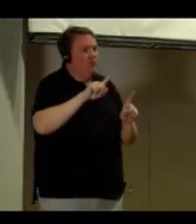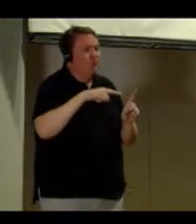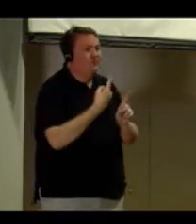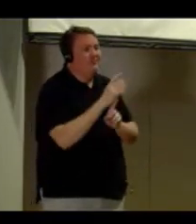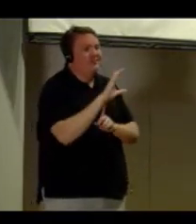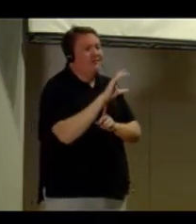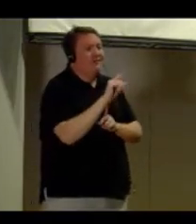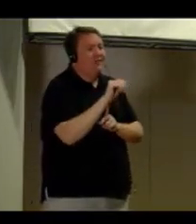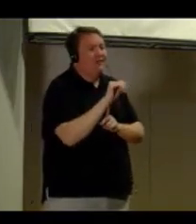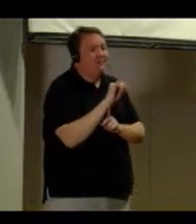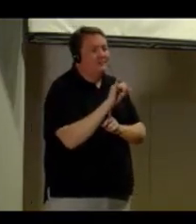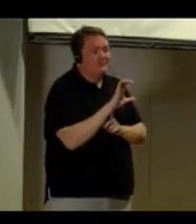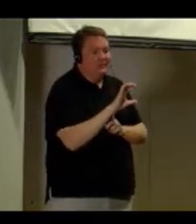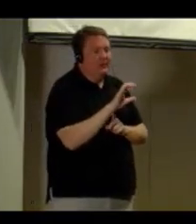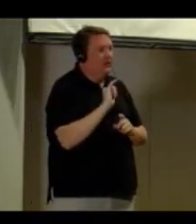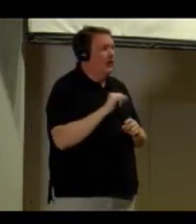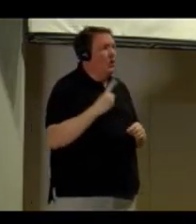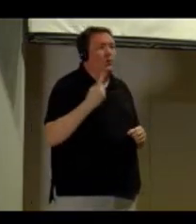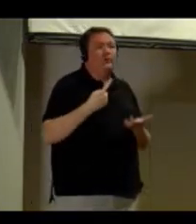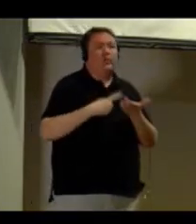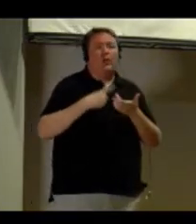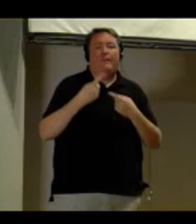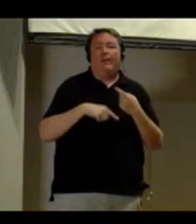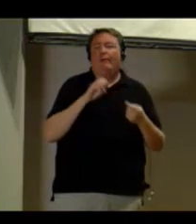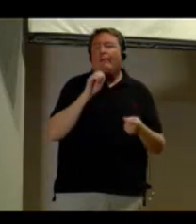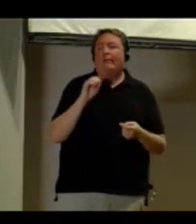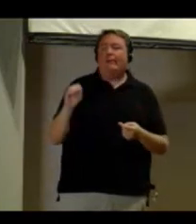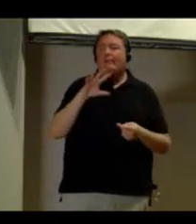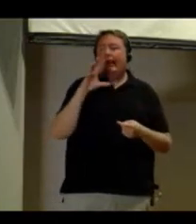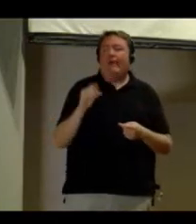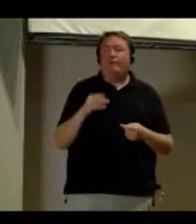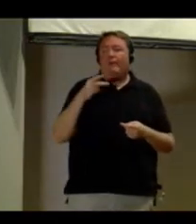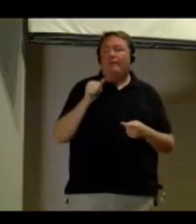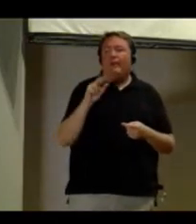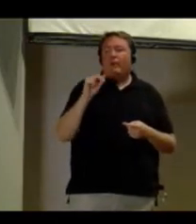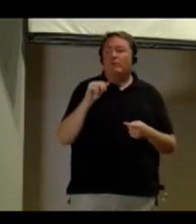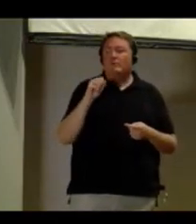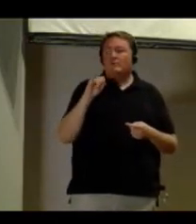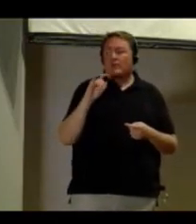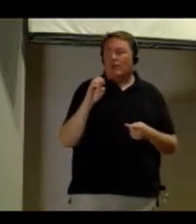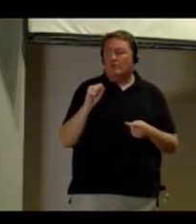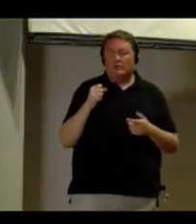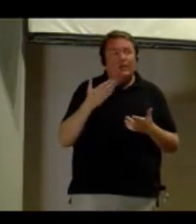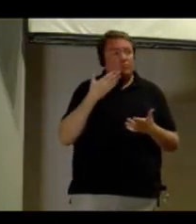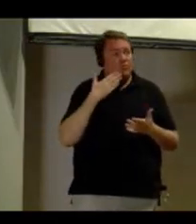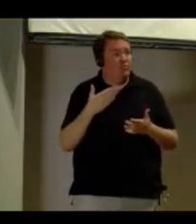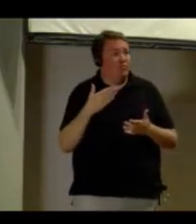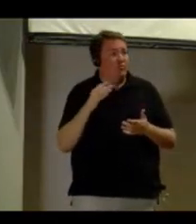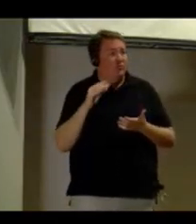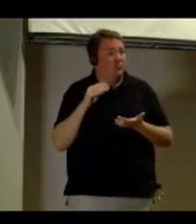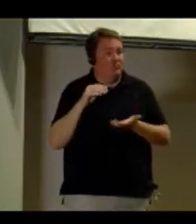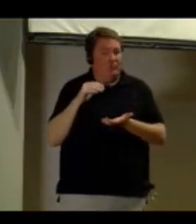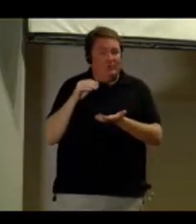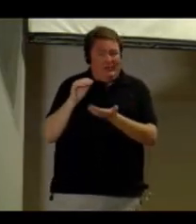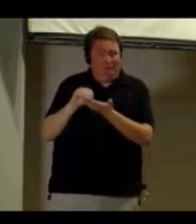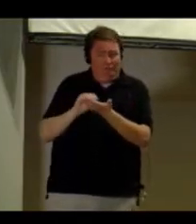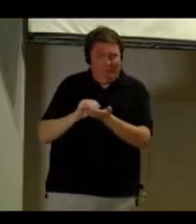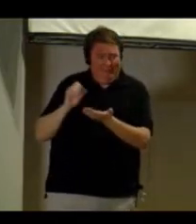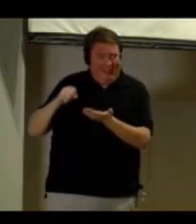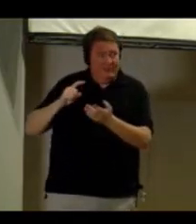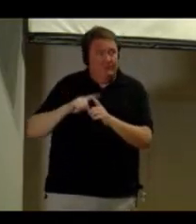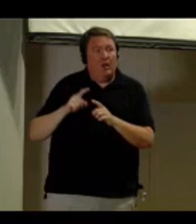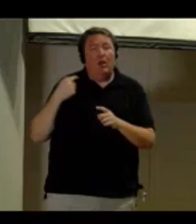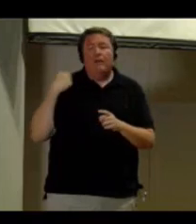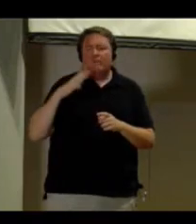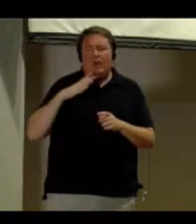I will often go back to East Africa and talk about schistosomiasis, because we've got a nice track record there. You need the next one as well. You need the one that's